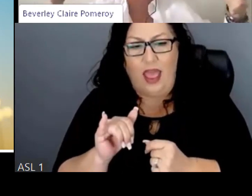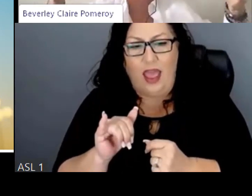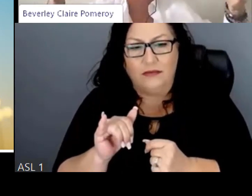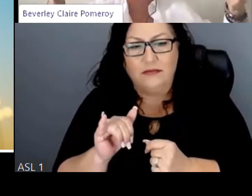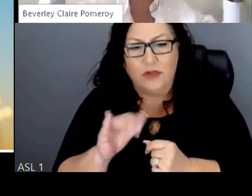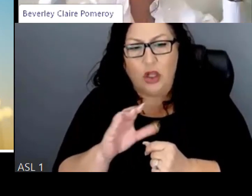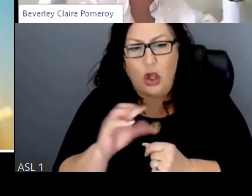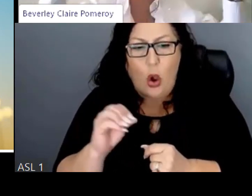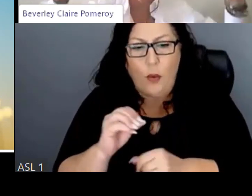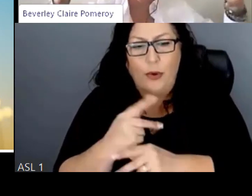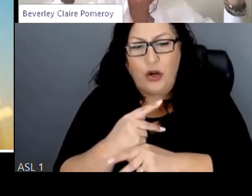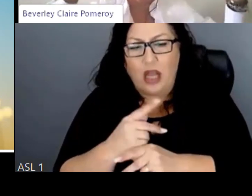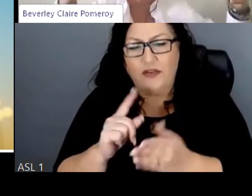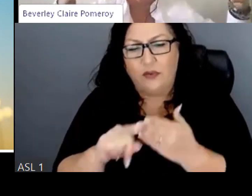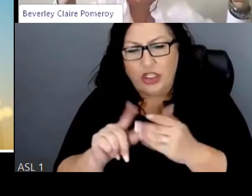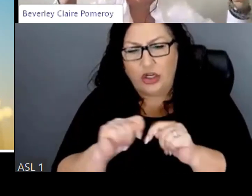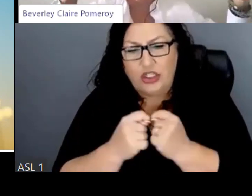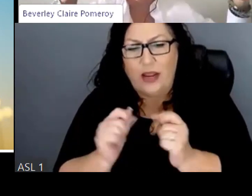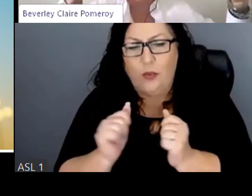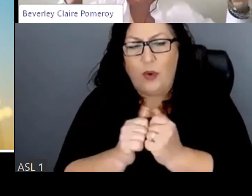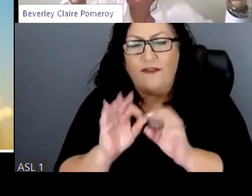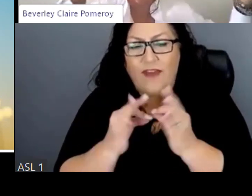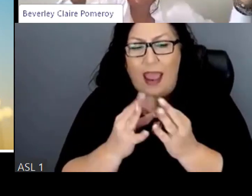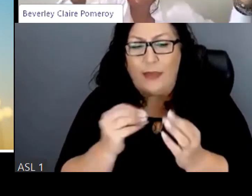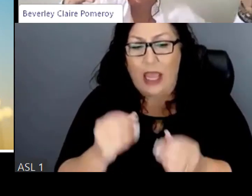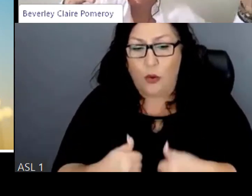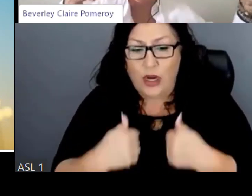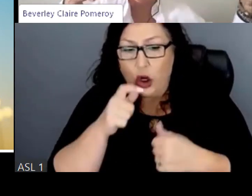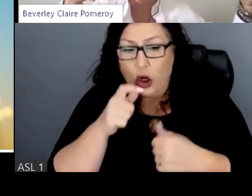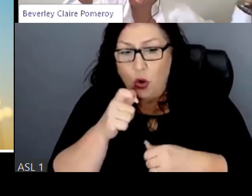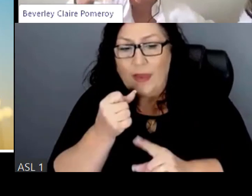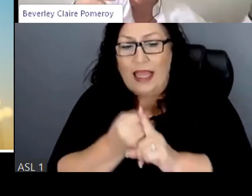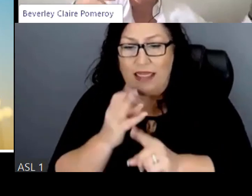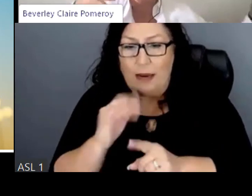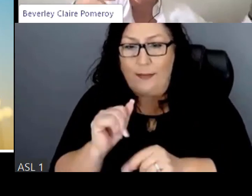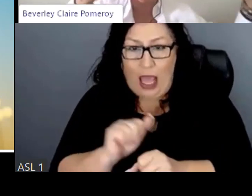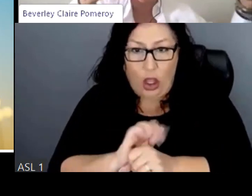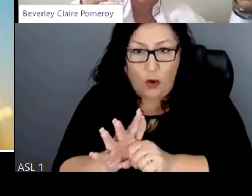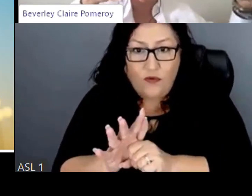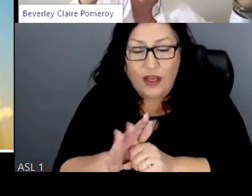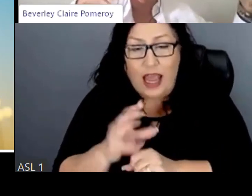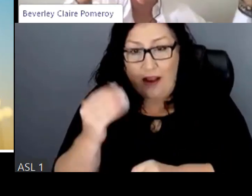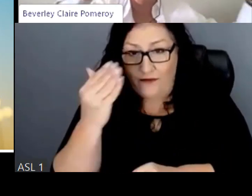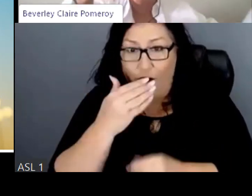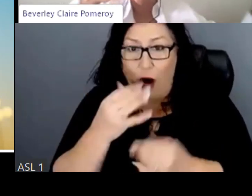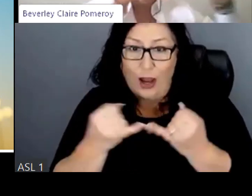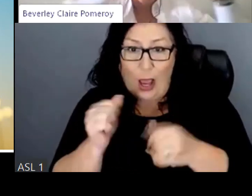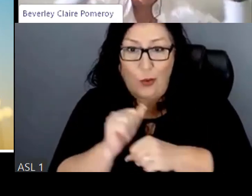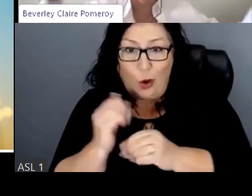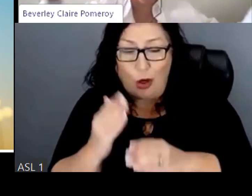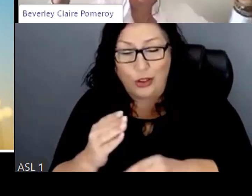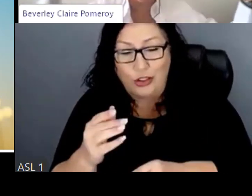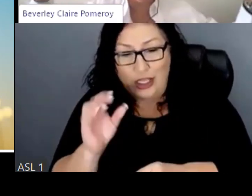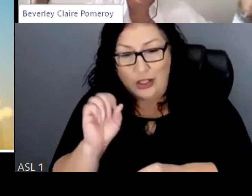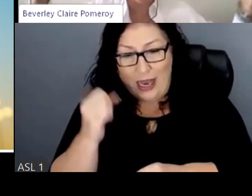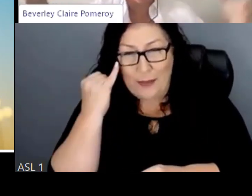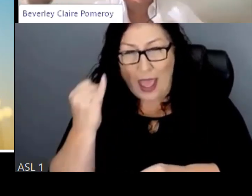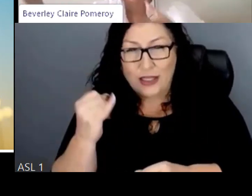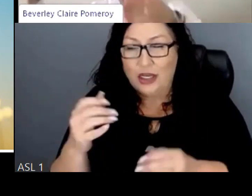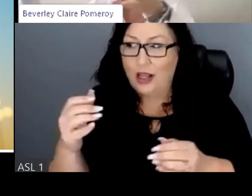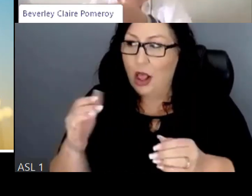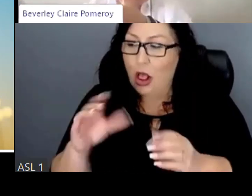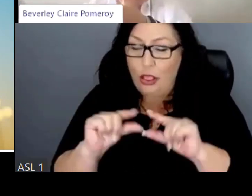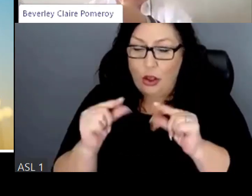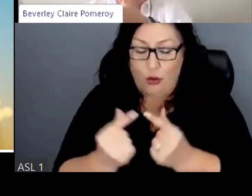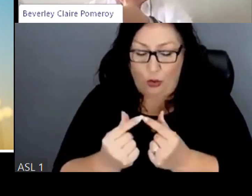research team with families and residents who had been impacted by COVID and frontline workers. So you can imagine this group coming together with a bunch